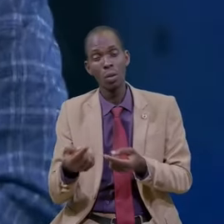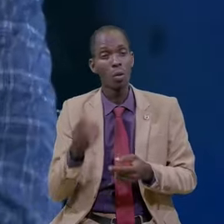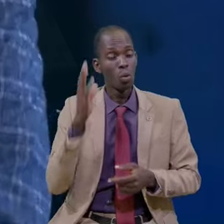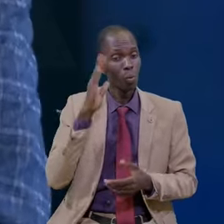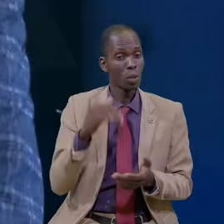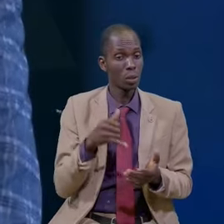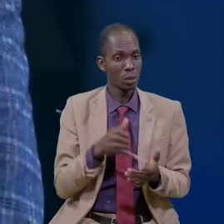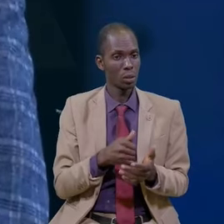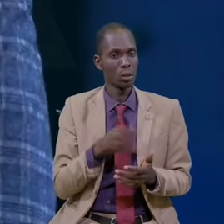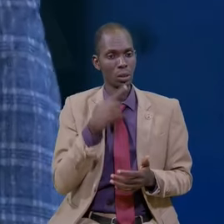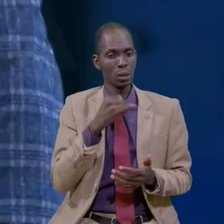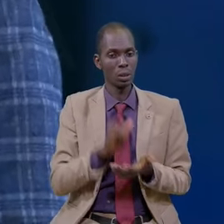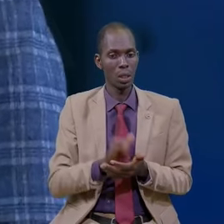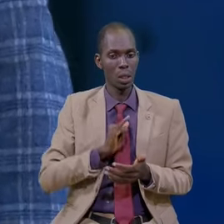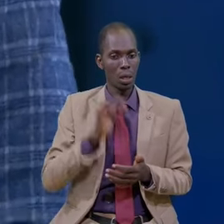soon